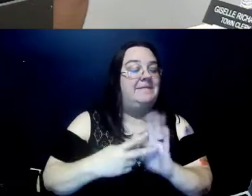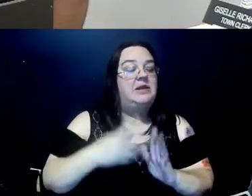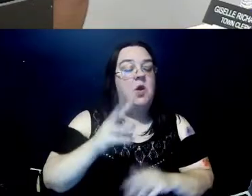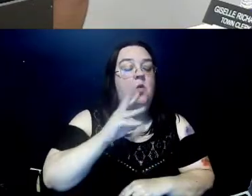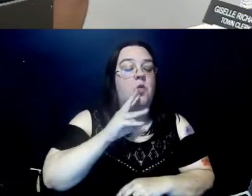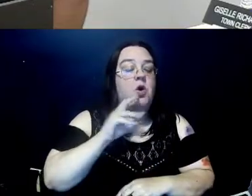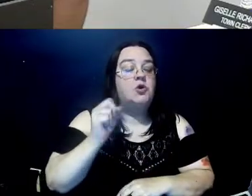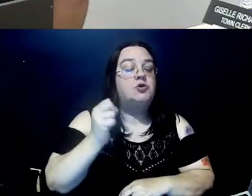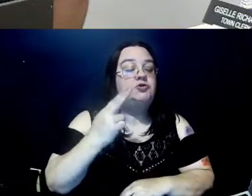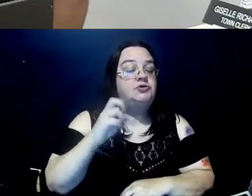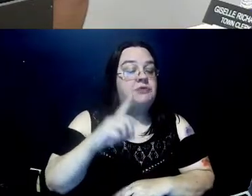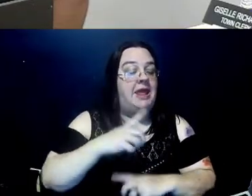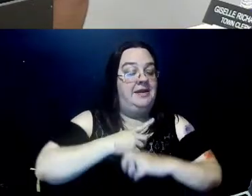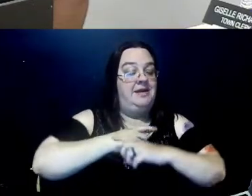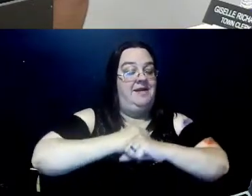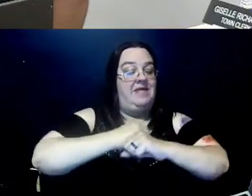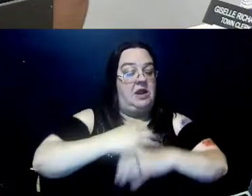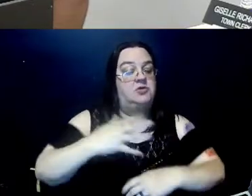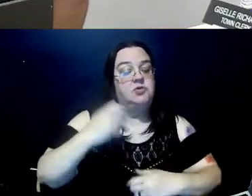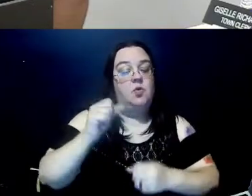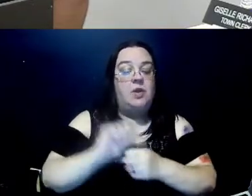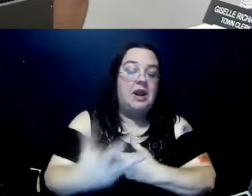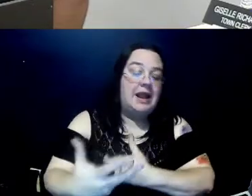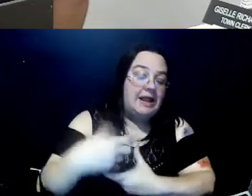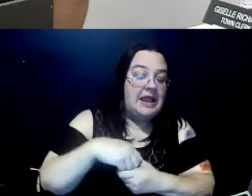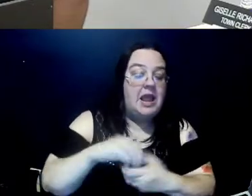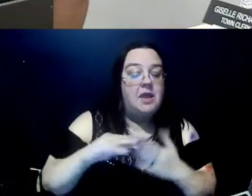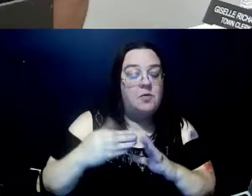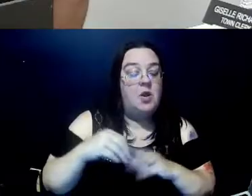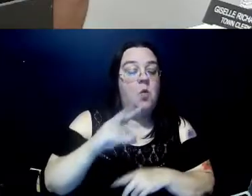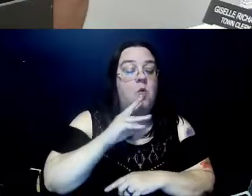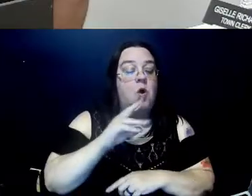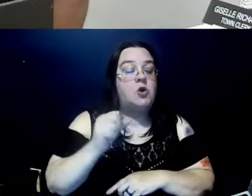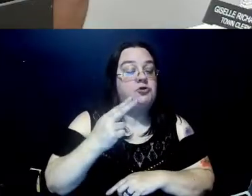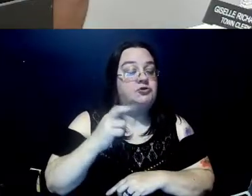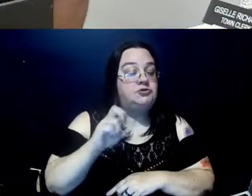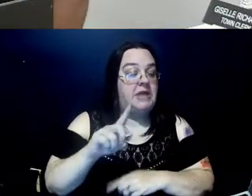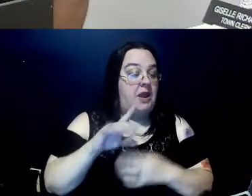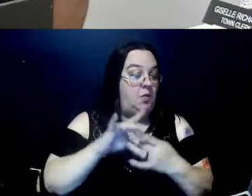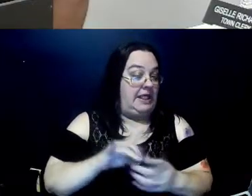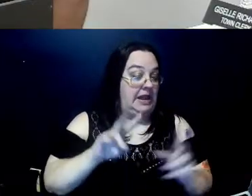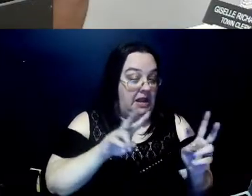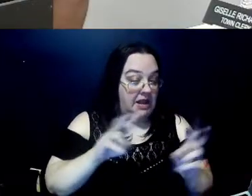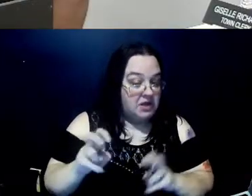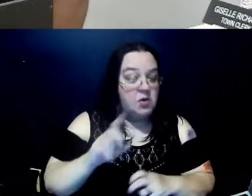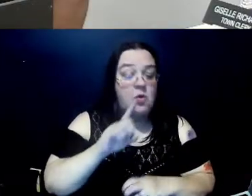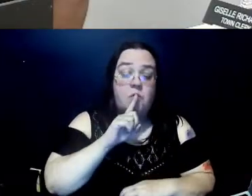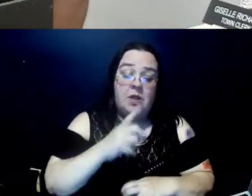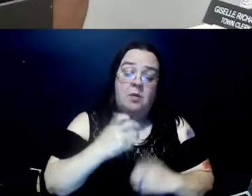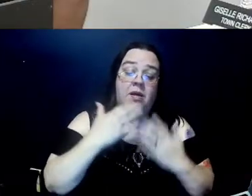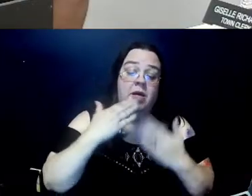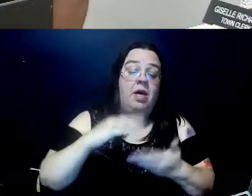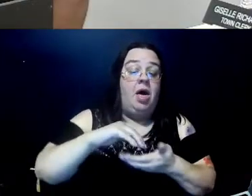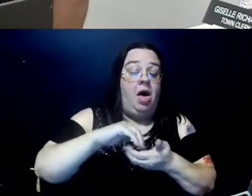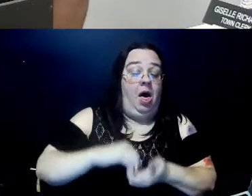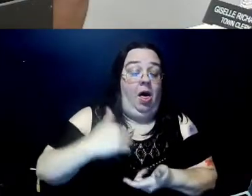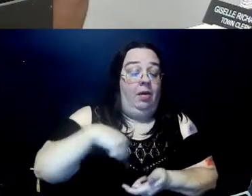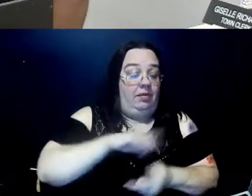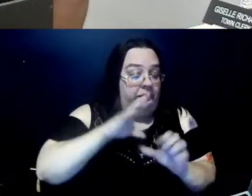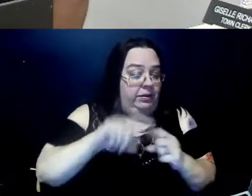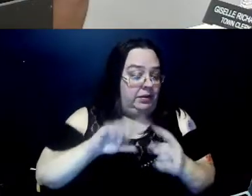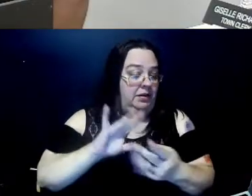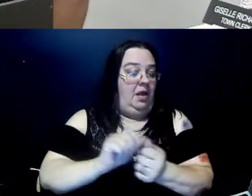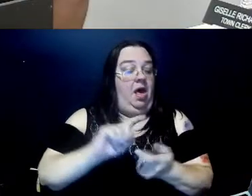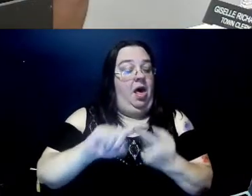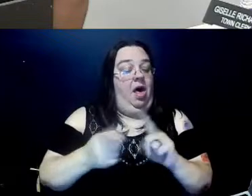watershed-related issues. And really just want to thank the partnership that we've been able to connect with the Friends of the Lower Beaver Dam. We